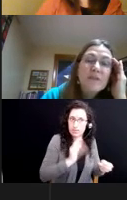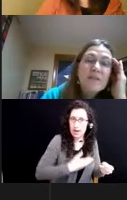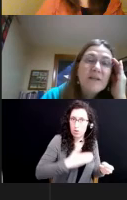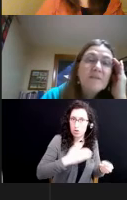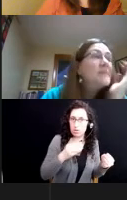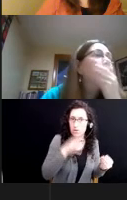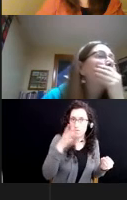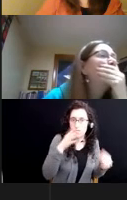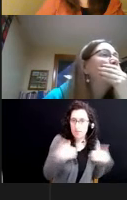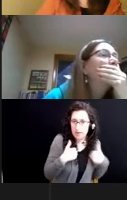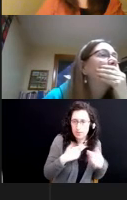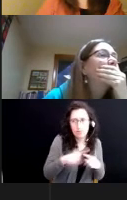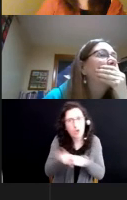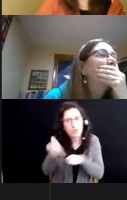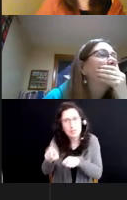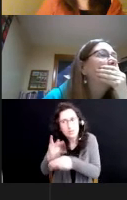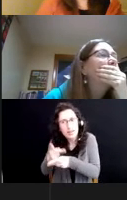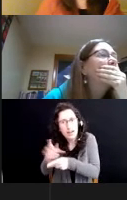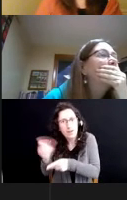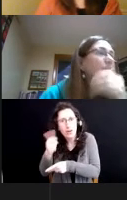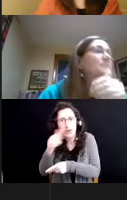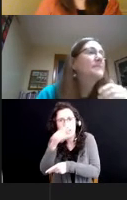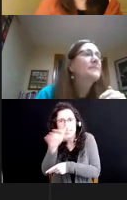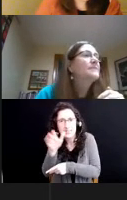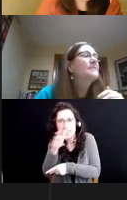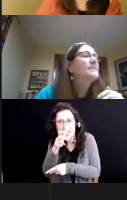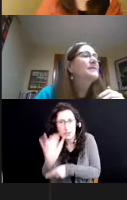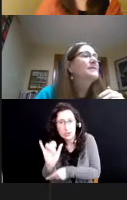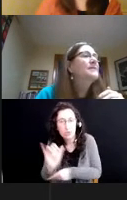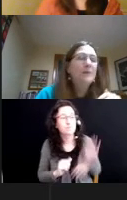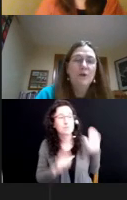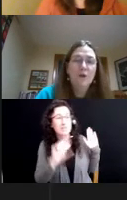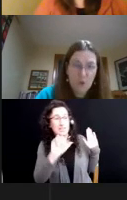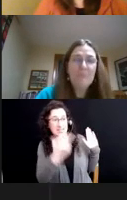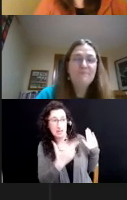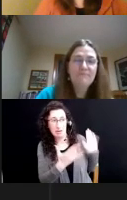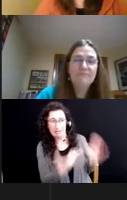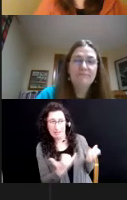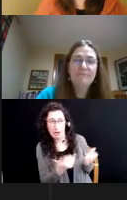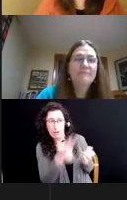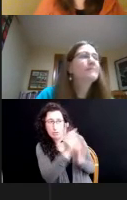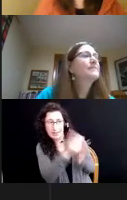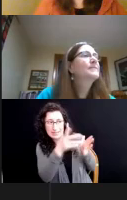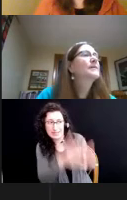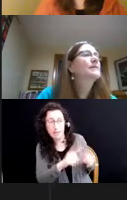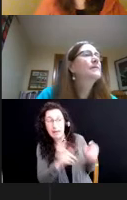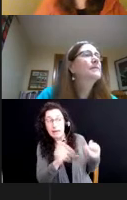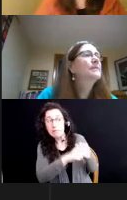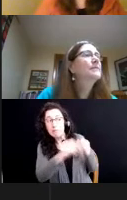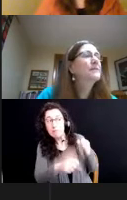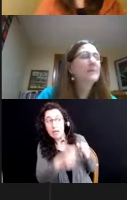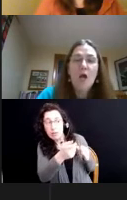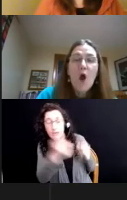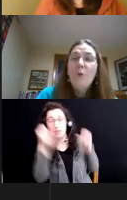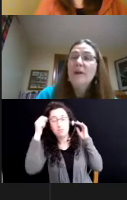This is a really exciting, yeah. I just wanted to let you know. So we have you down just for a few more minutes, but we can extend that a little bit because this is